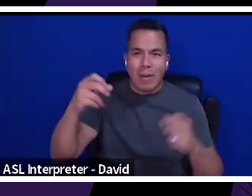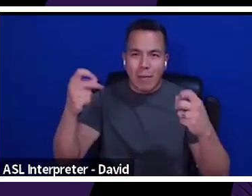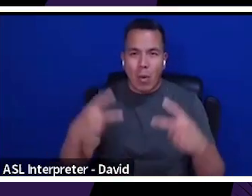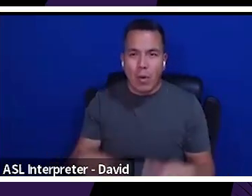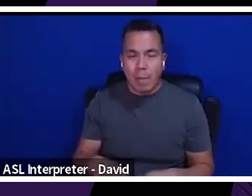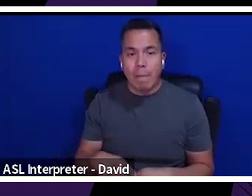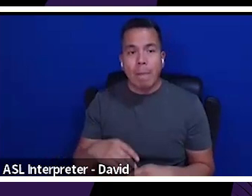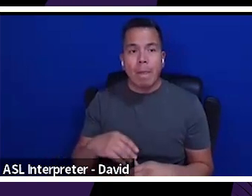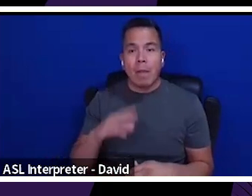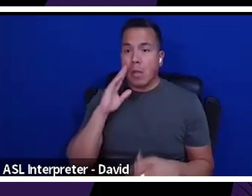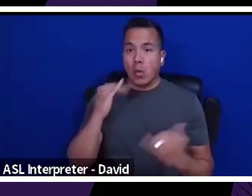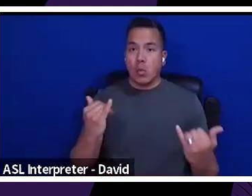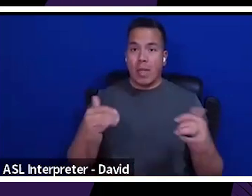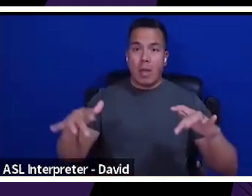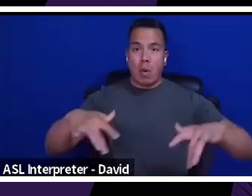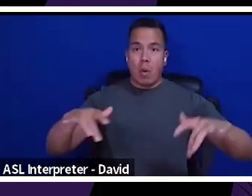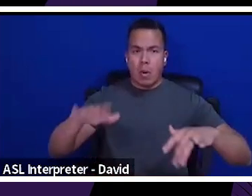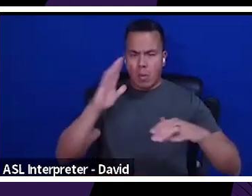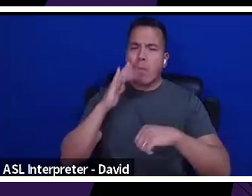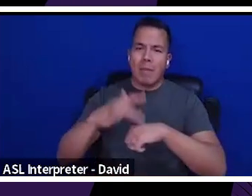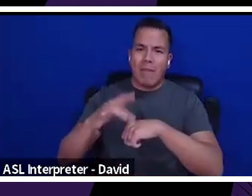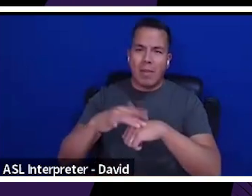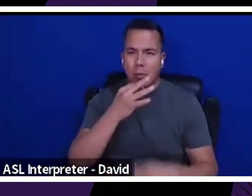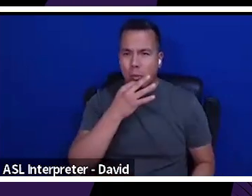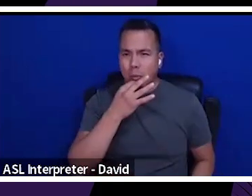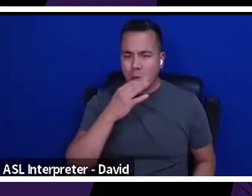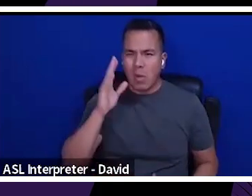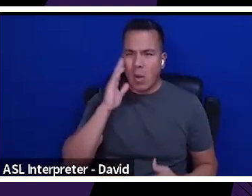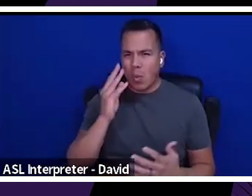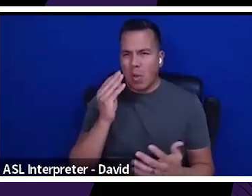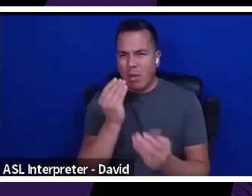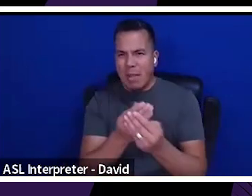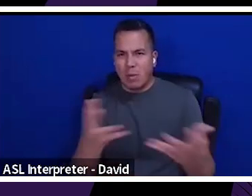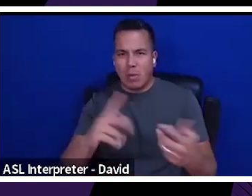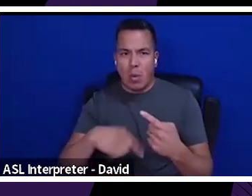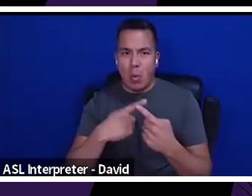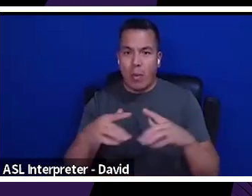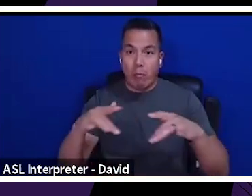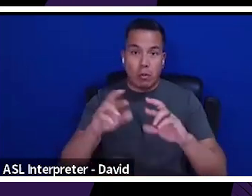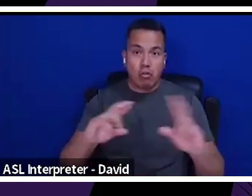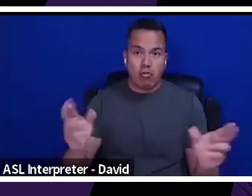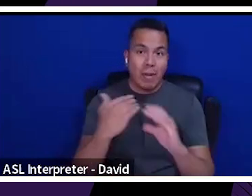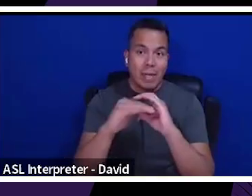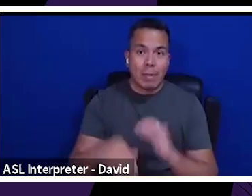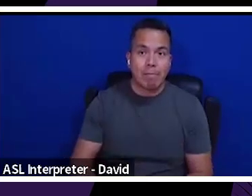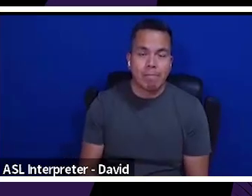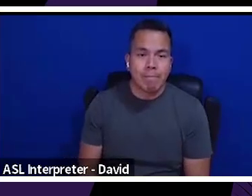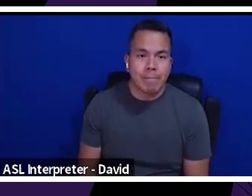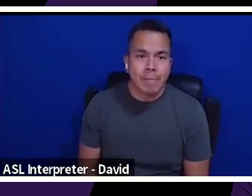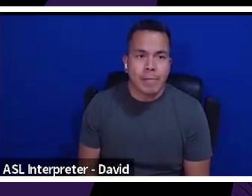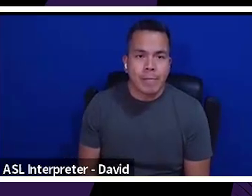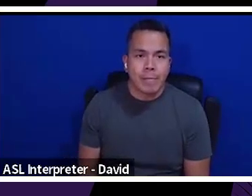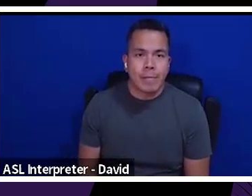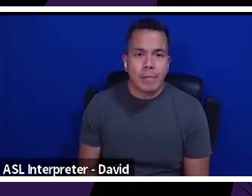Recordings of today's presentations will be available soon. We'll let you know when they are ready via email.